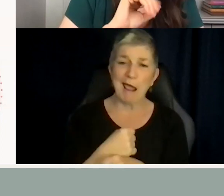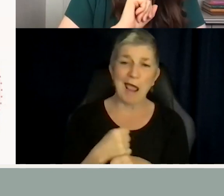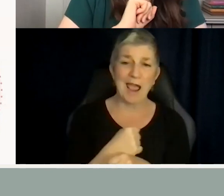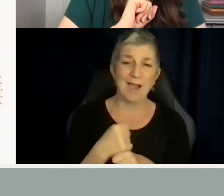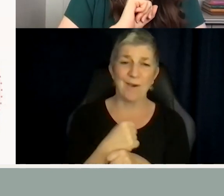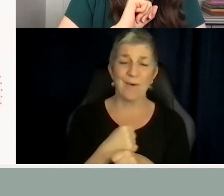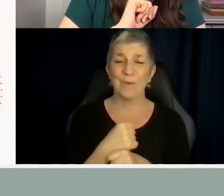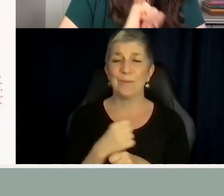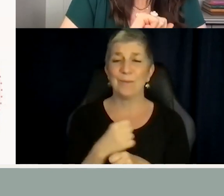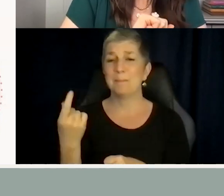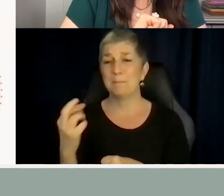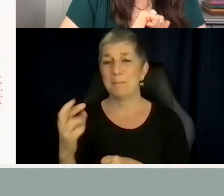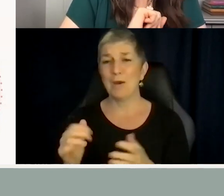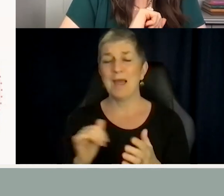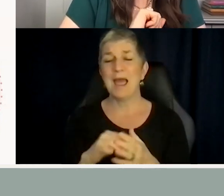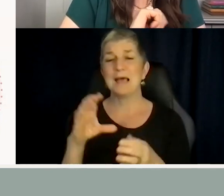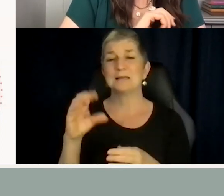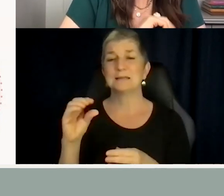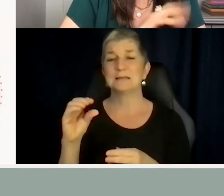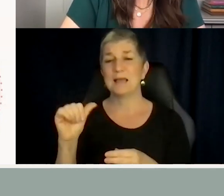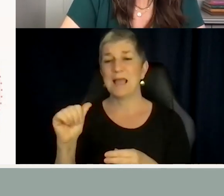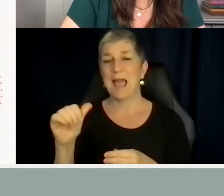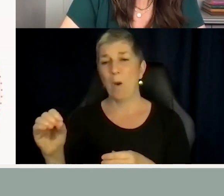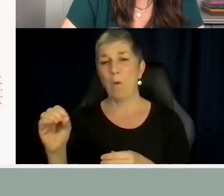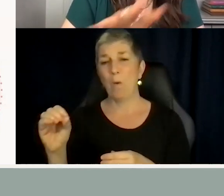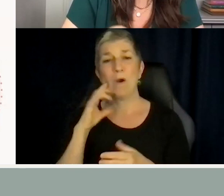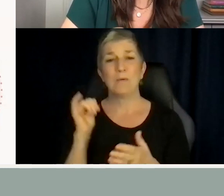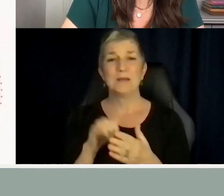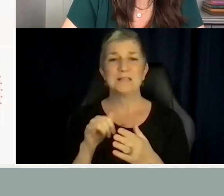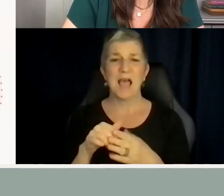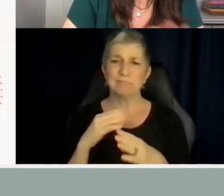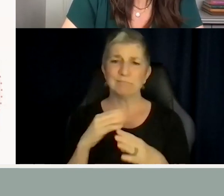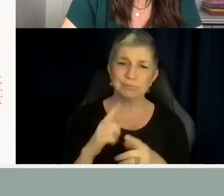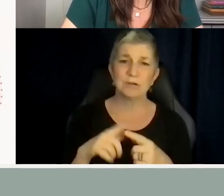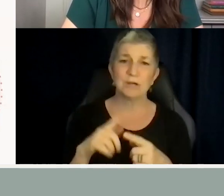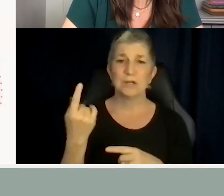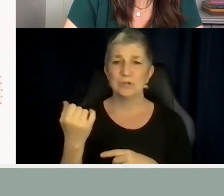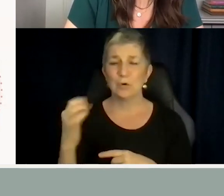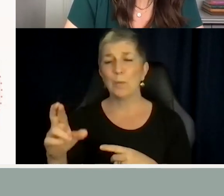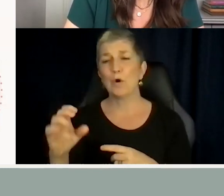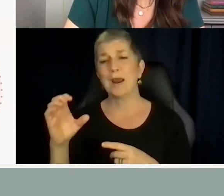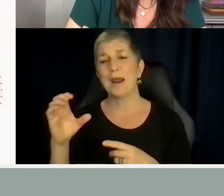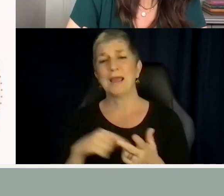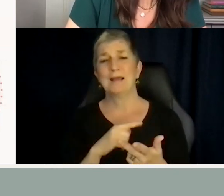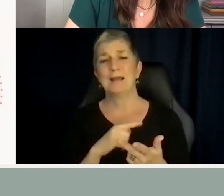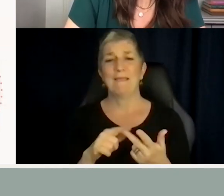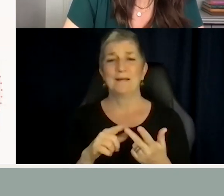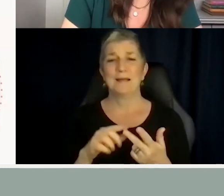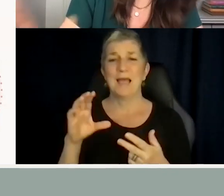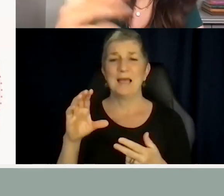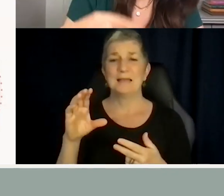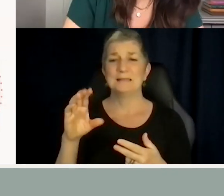powder. It has cacao, which is packed with protective polyphenols, turmeric, anti-inflammatory properties, and